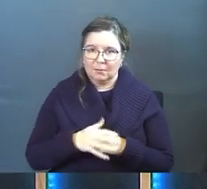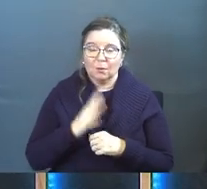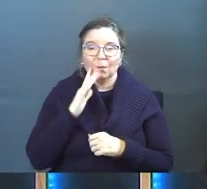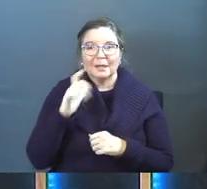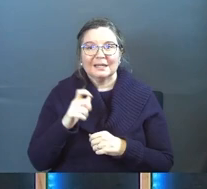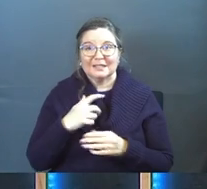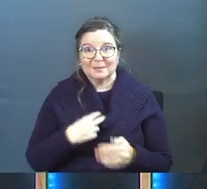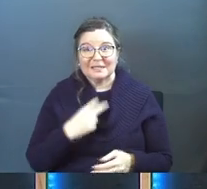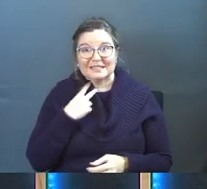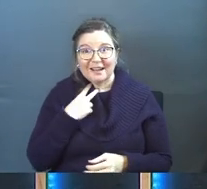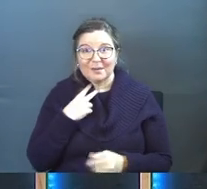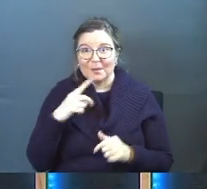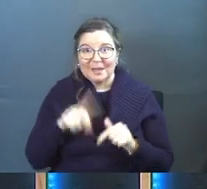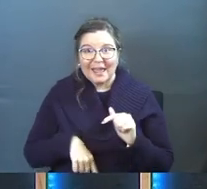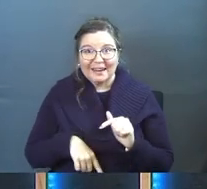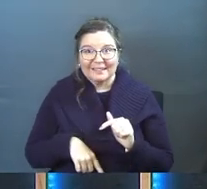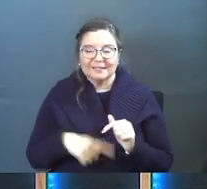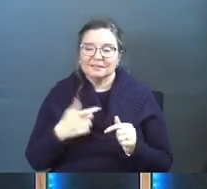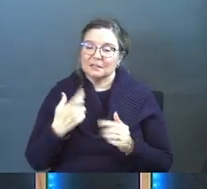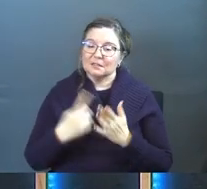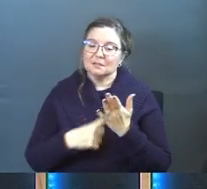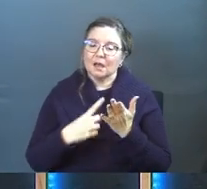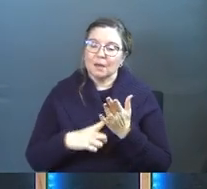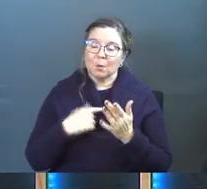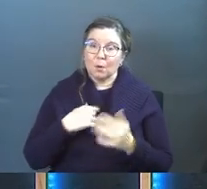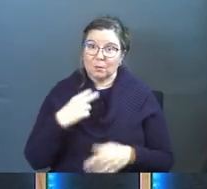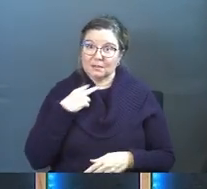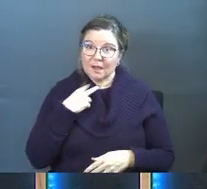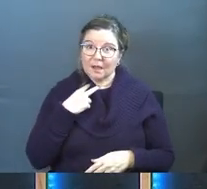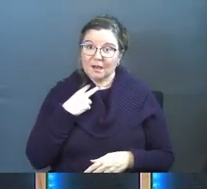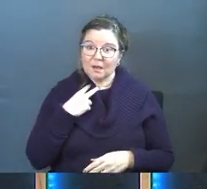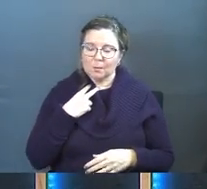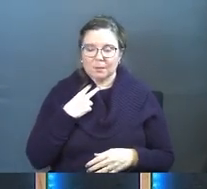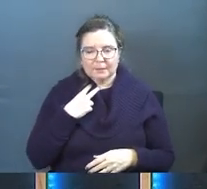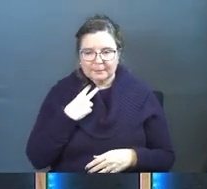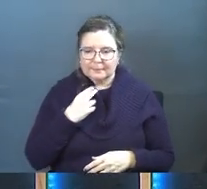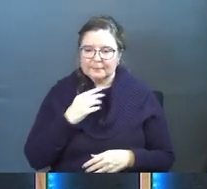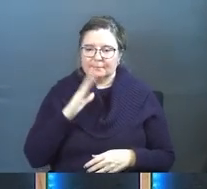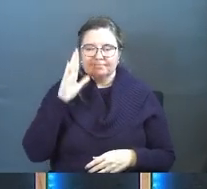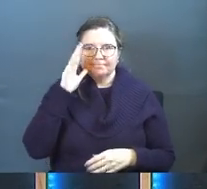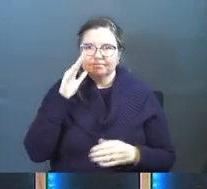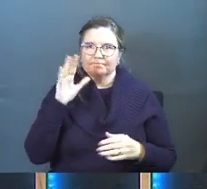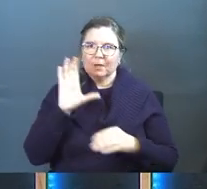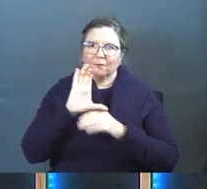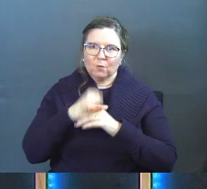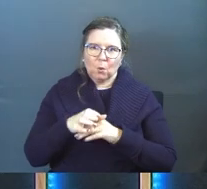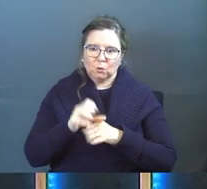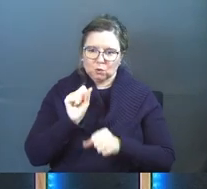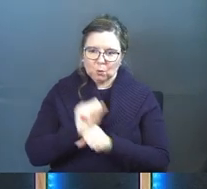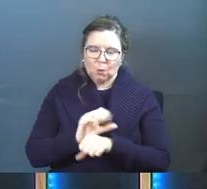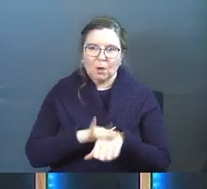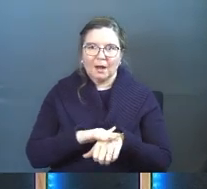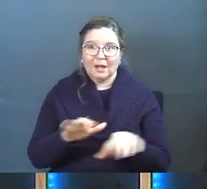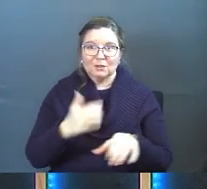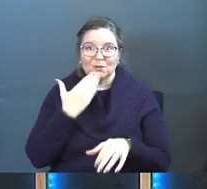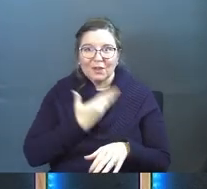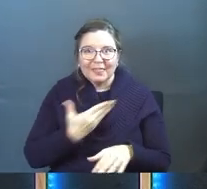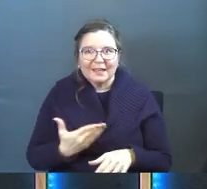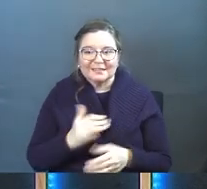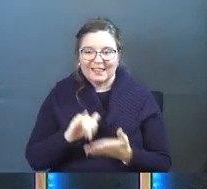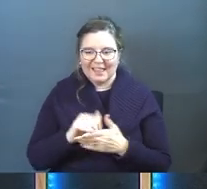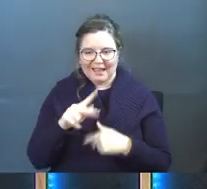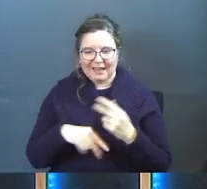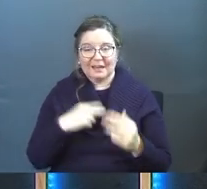We need to be stuck. Because sometimes when we're stuck, we do good things. And it's that kind of